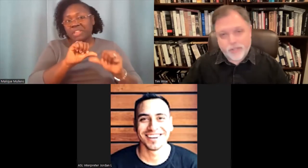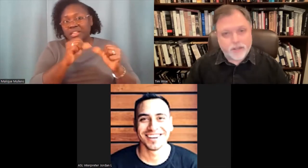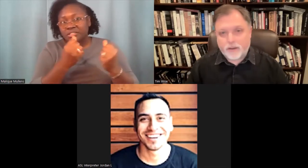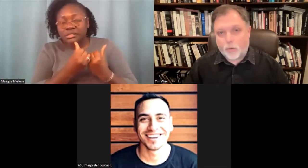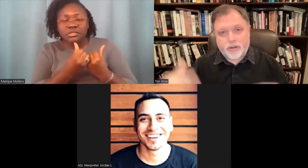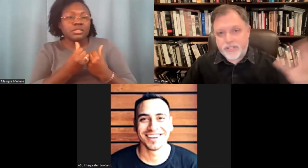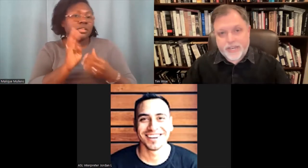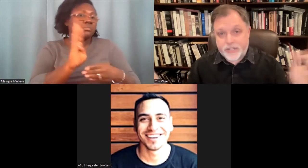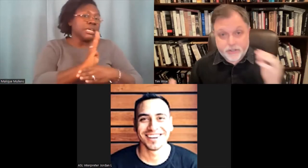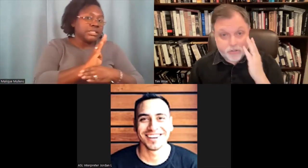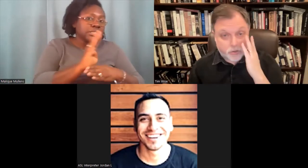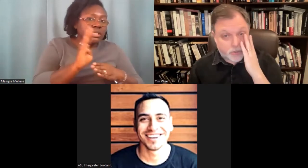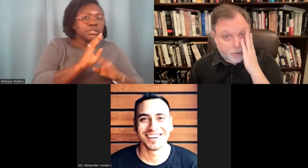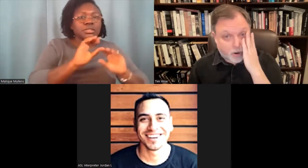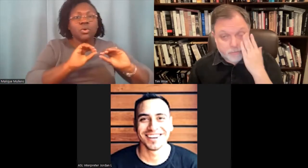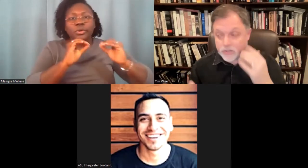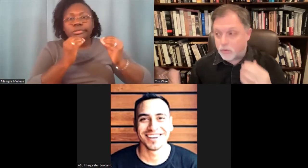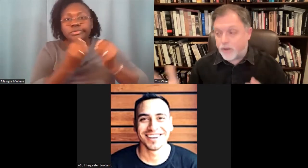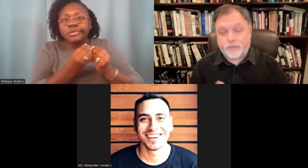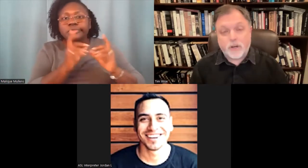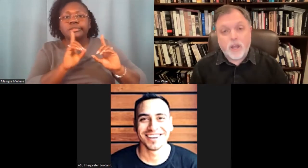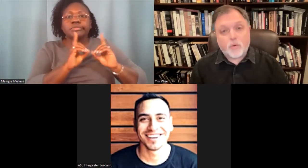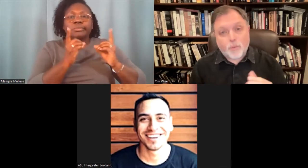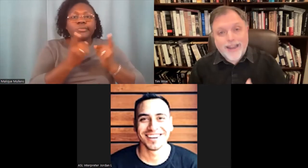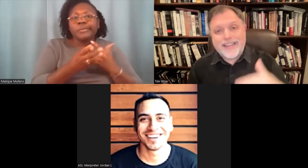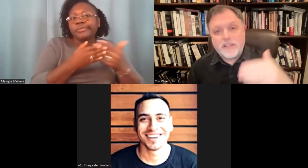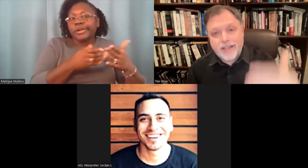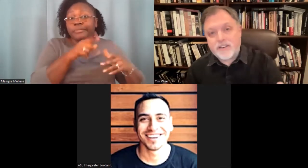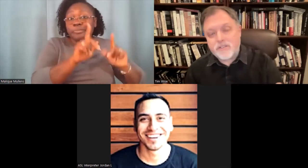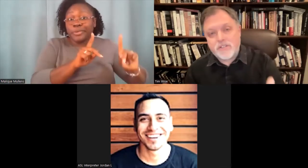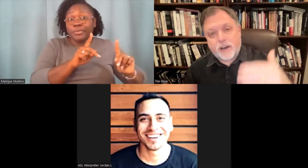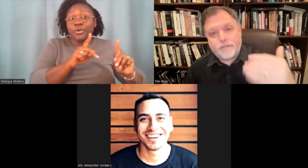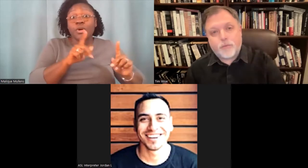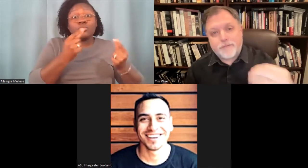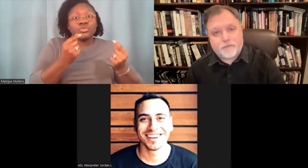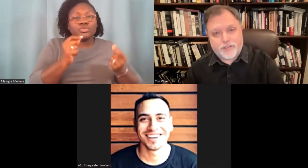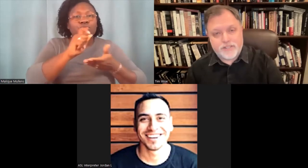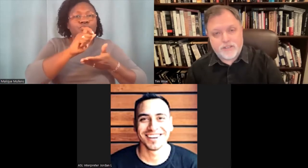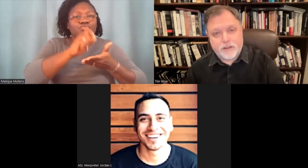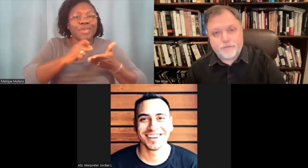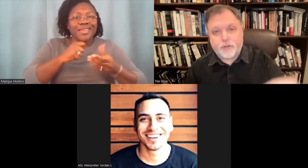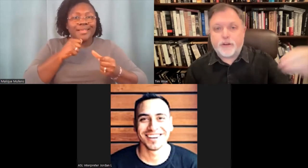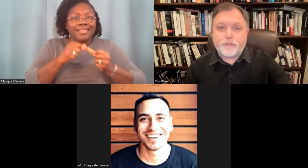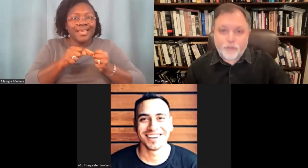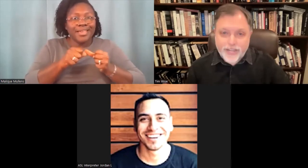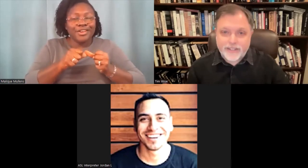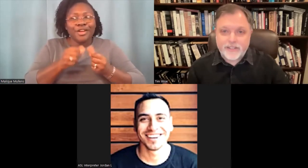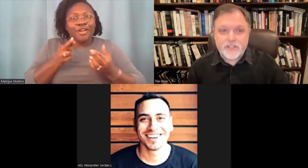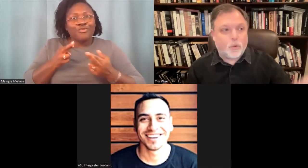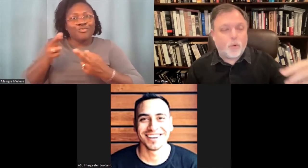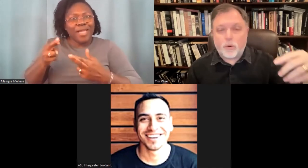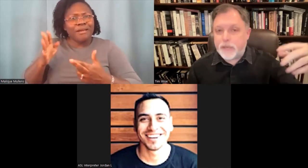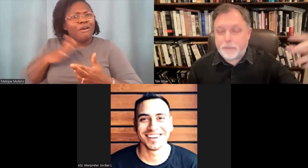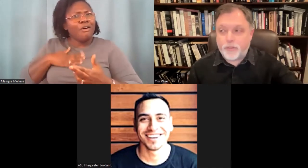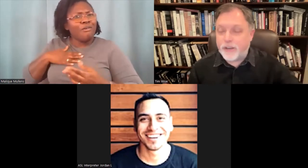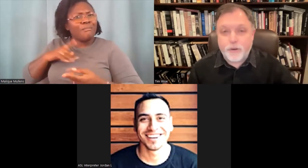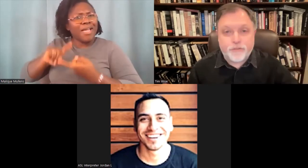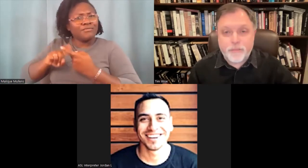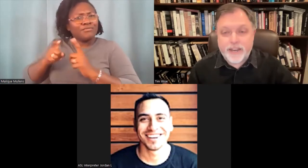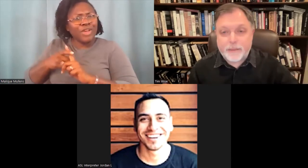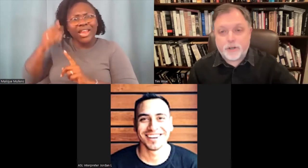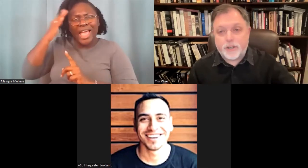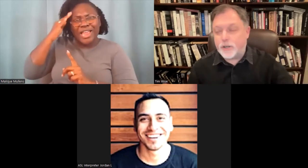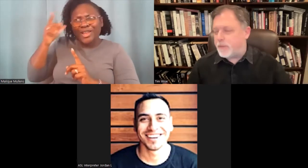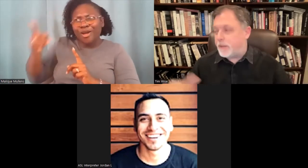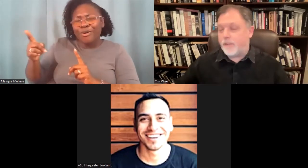or organizations or departments or whatever, writing letters of reference for their friends or people they knew